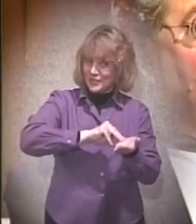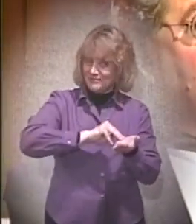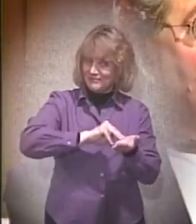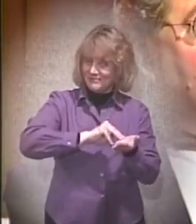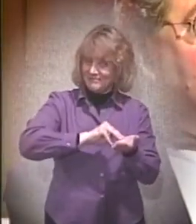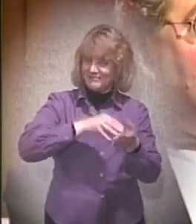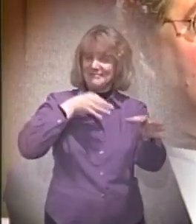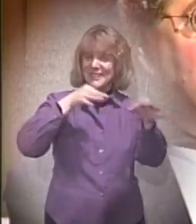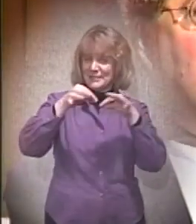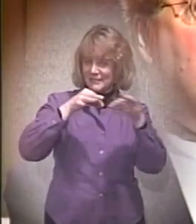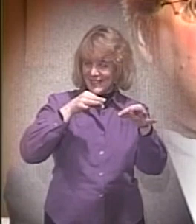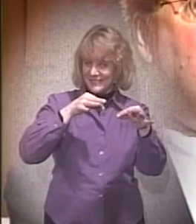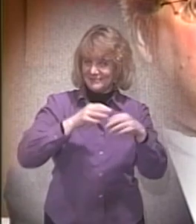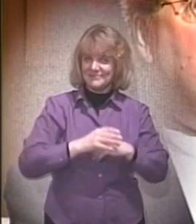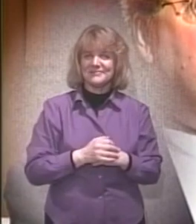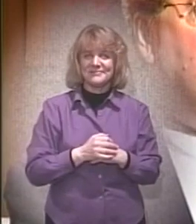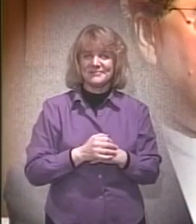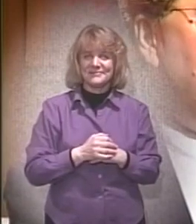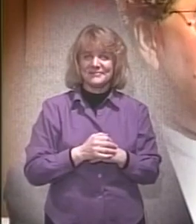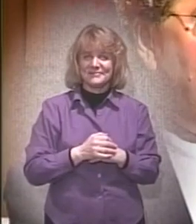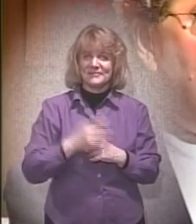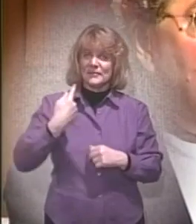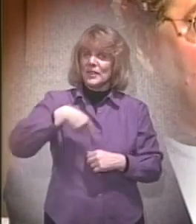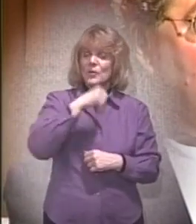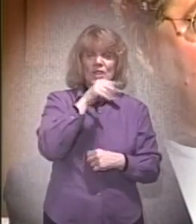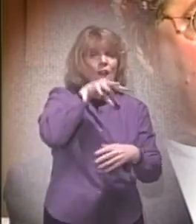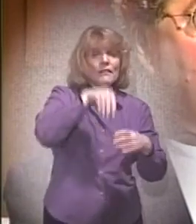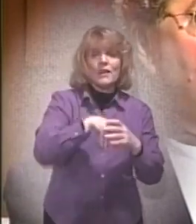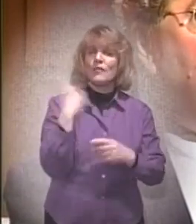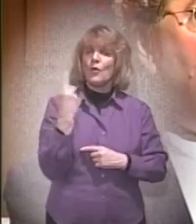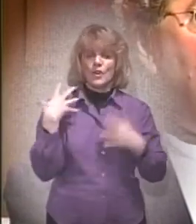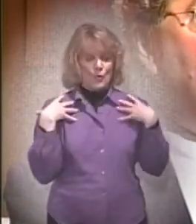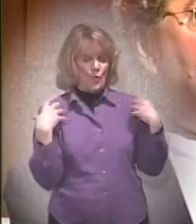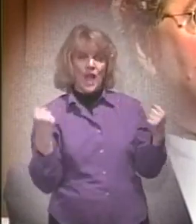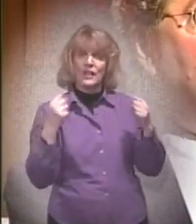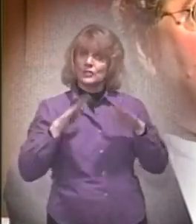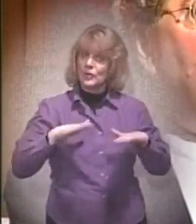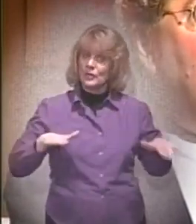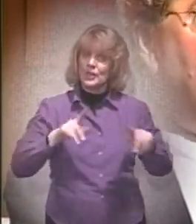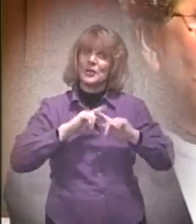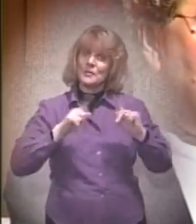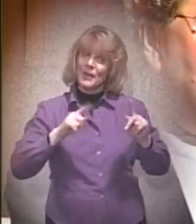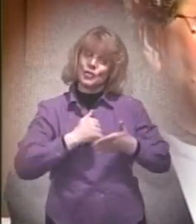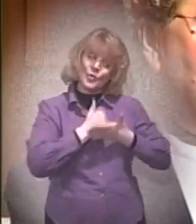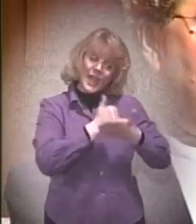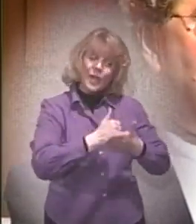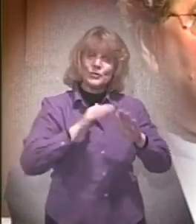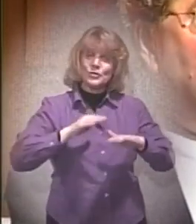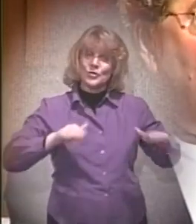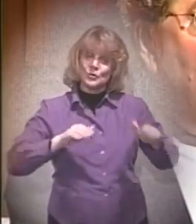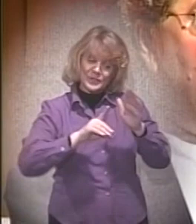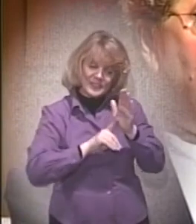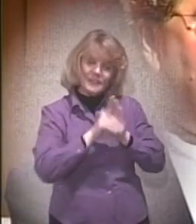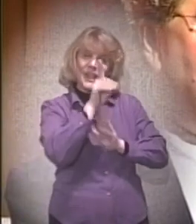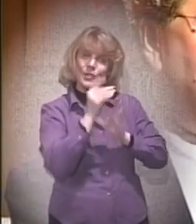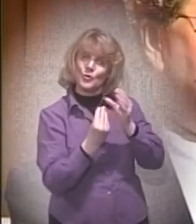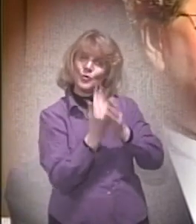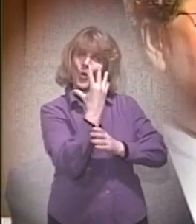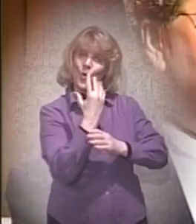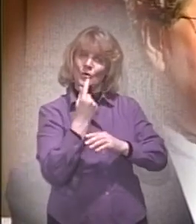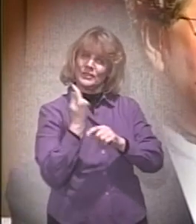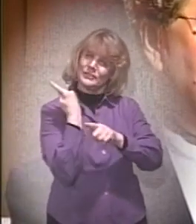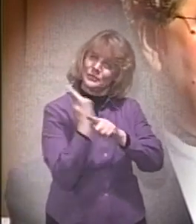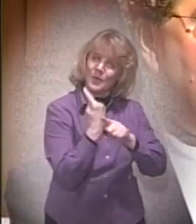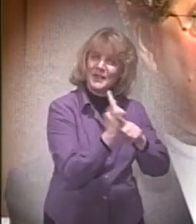Pediatricians are involved not just in children who are ill, but also in helping children develop normally. It's one of the major roles that